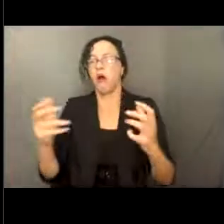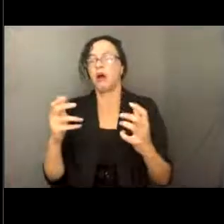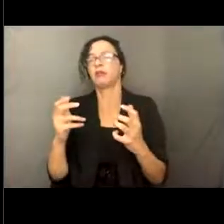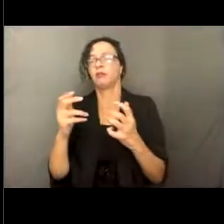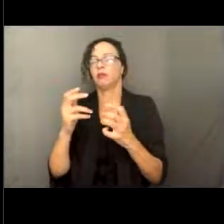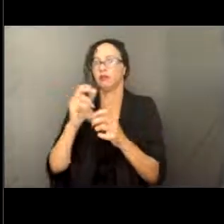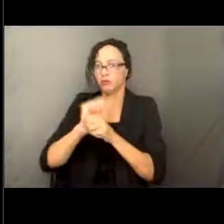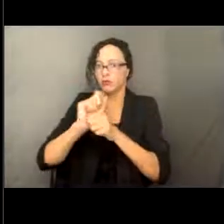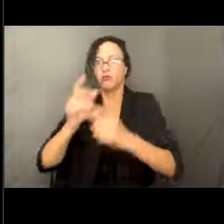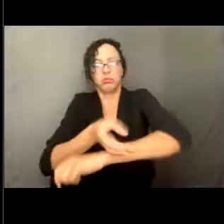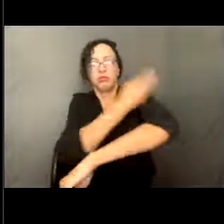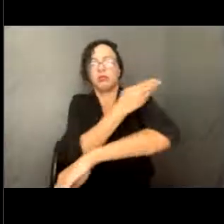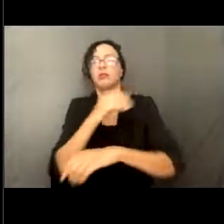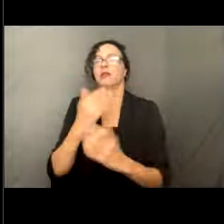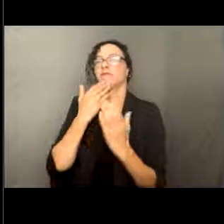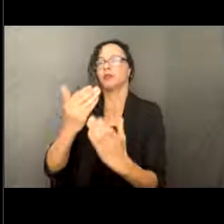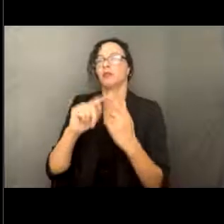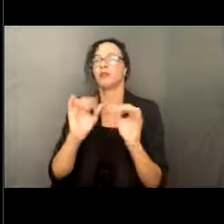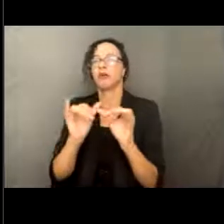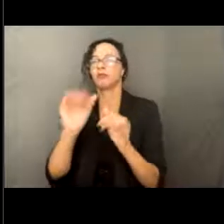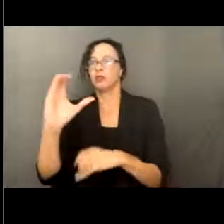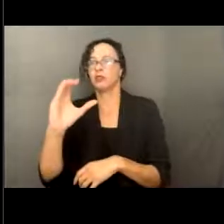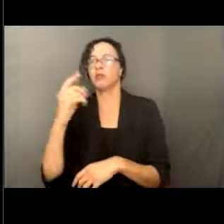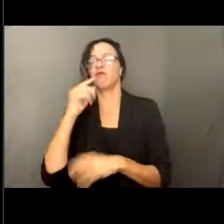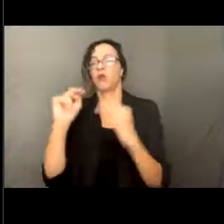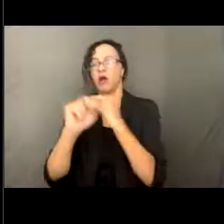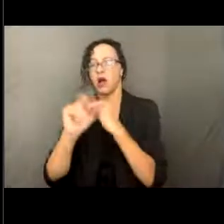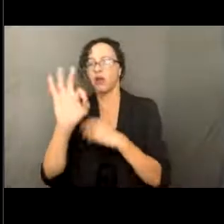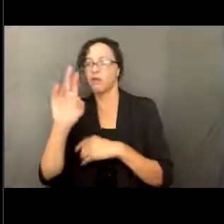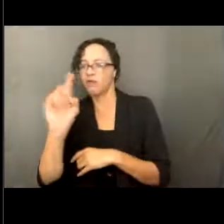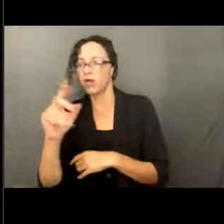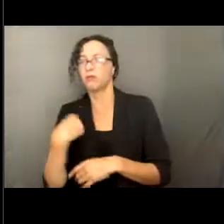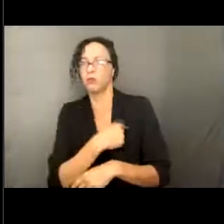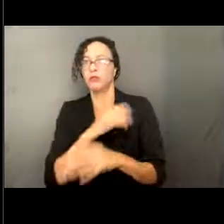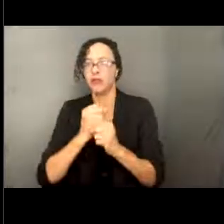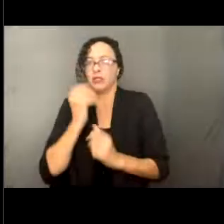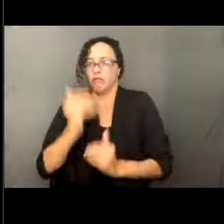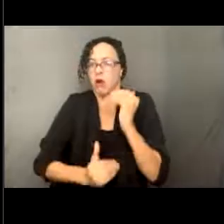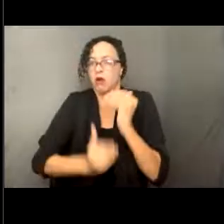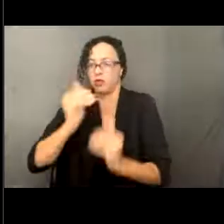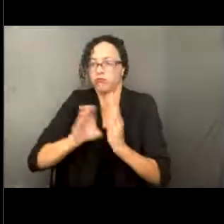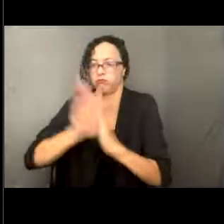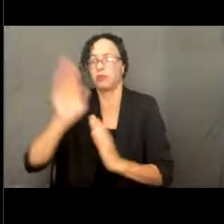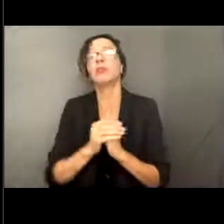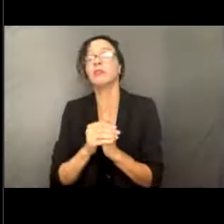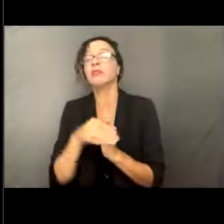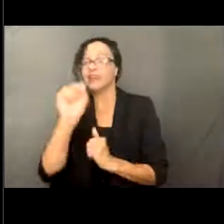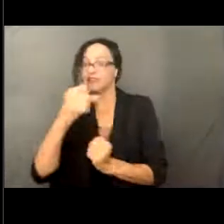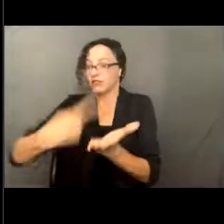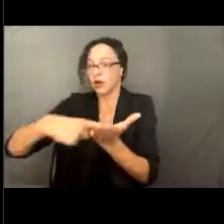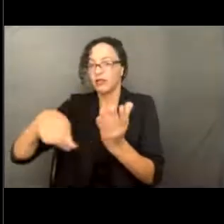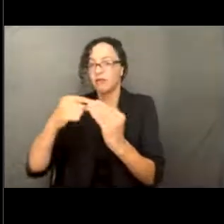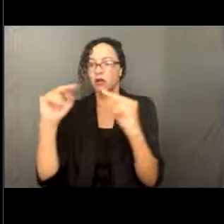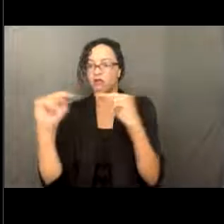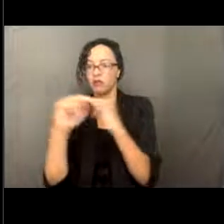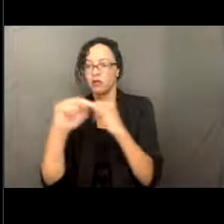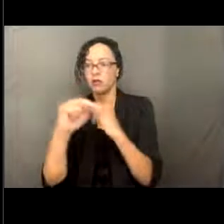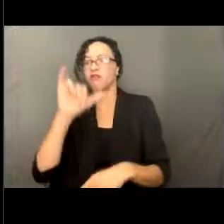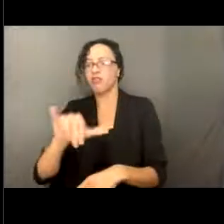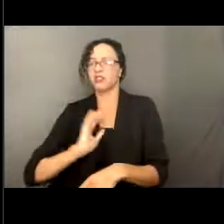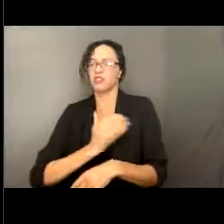funds, we're making our way. As Doss talked about the freeway, and the freeway is exactly our artery to the